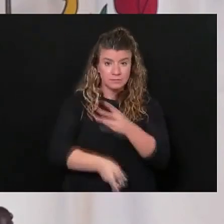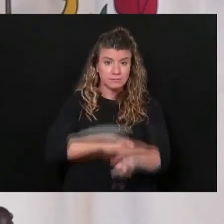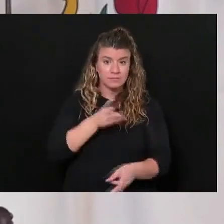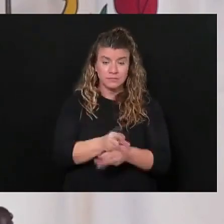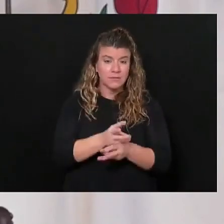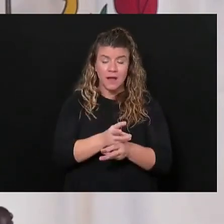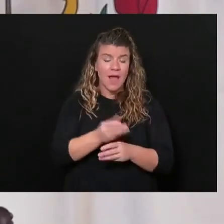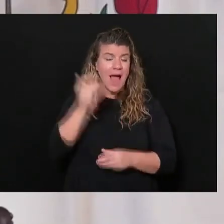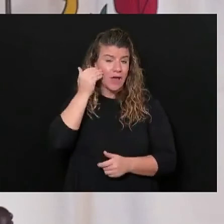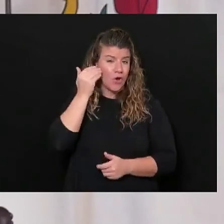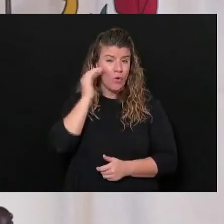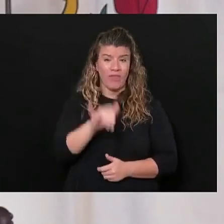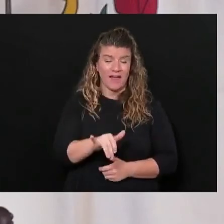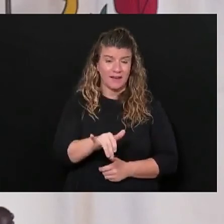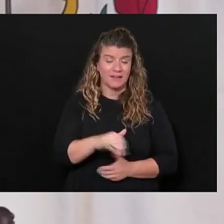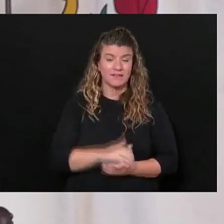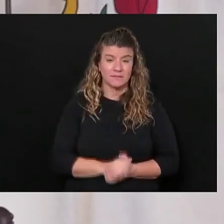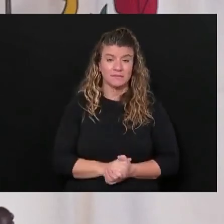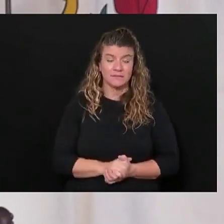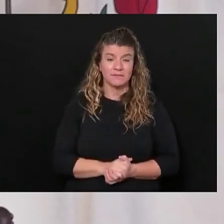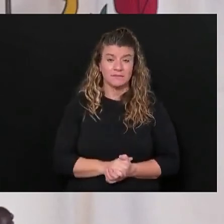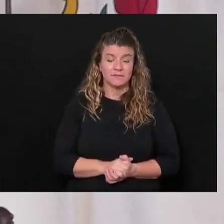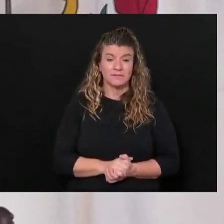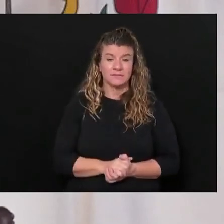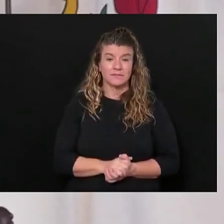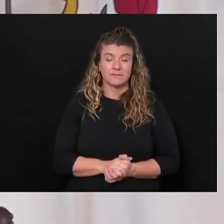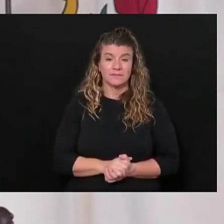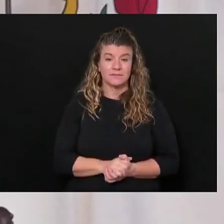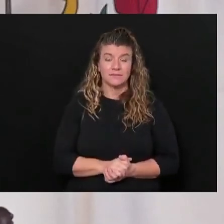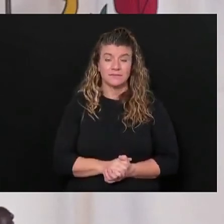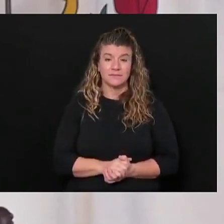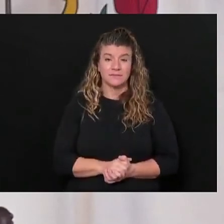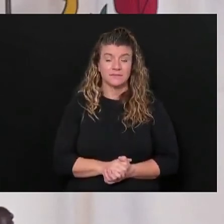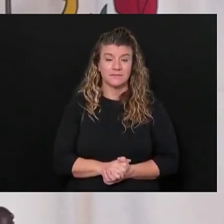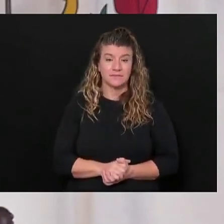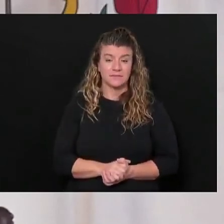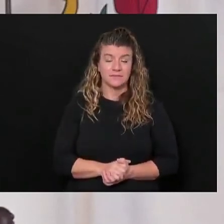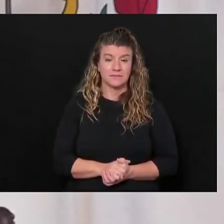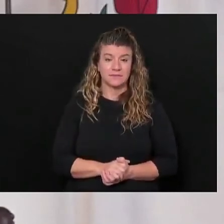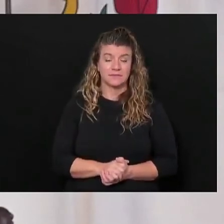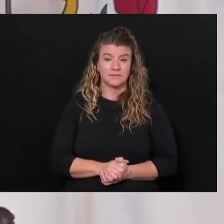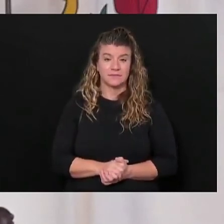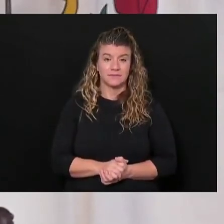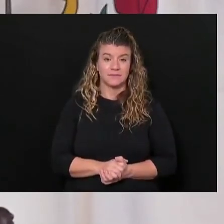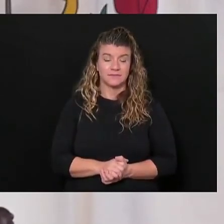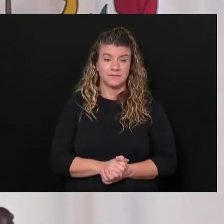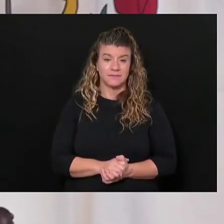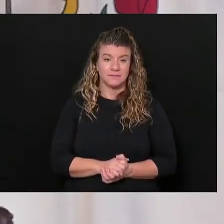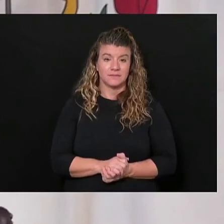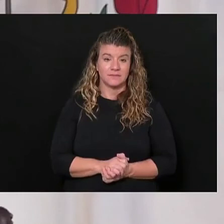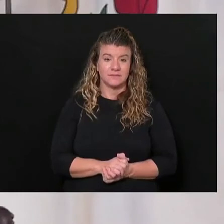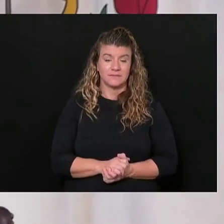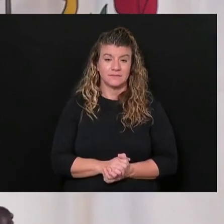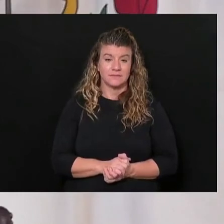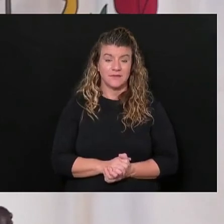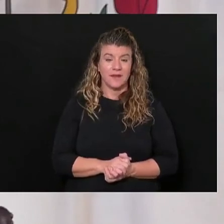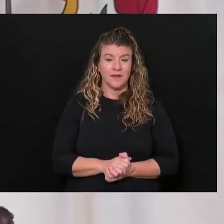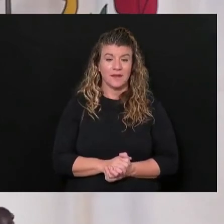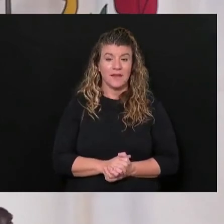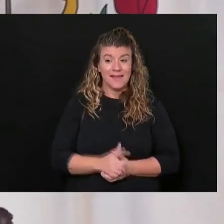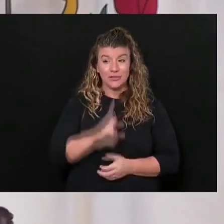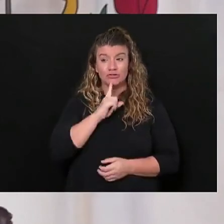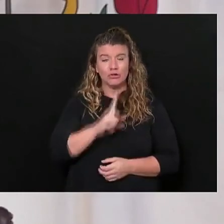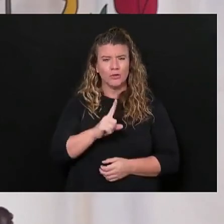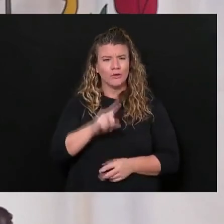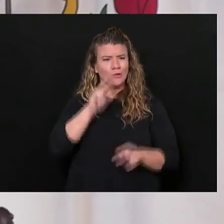It is amazing how we can catch another gear when we're really, truly afraid and truly